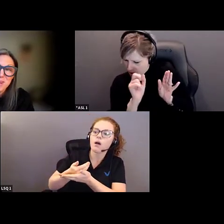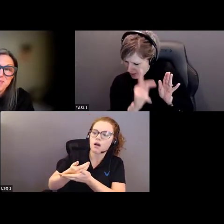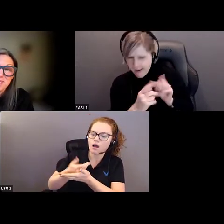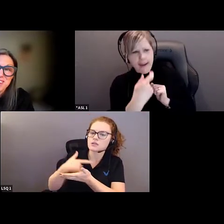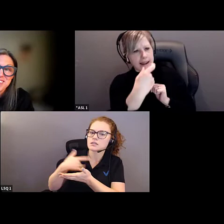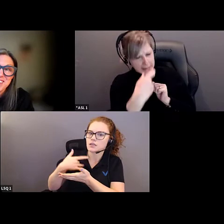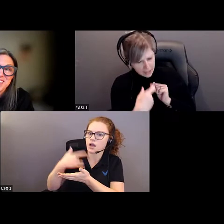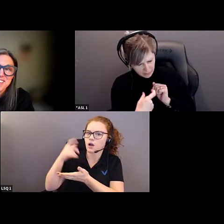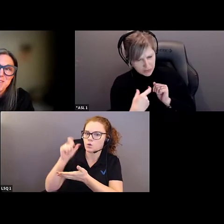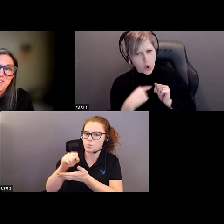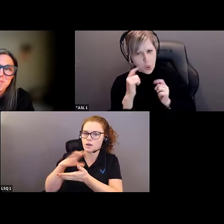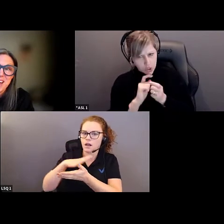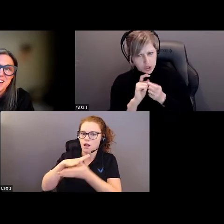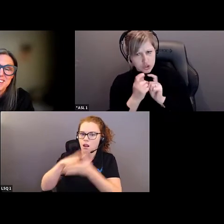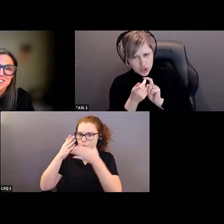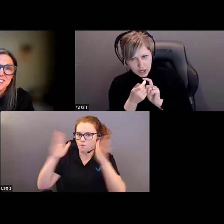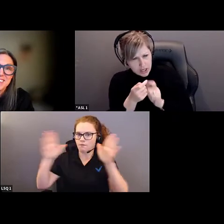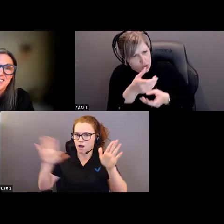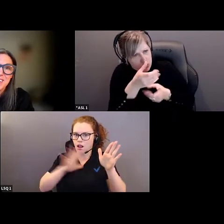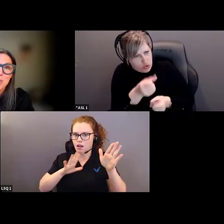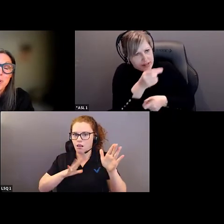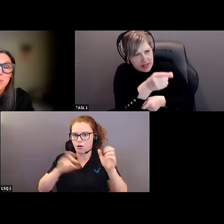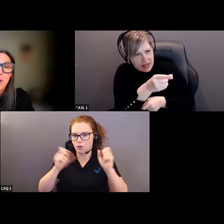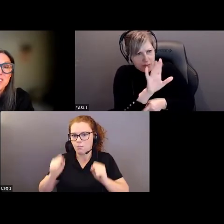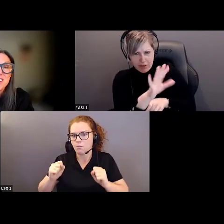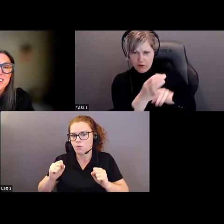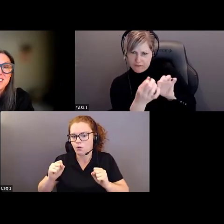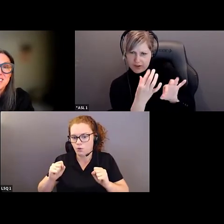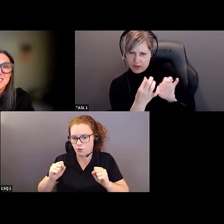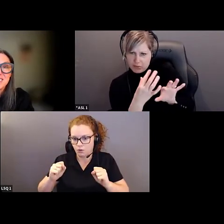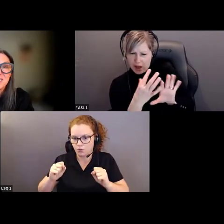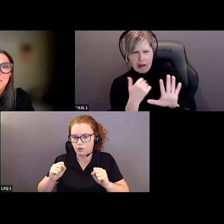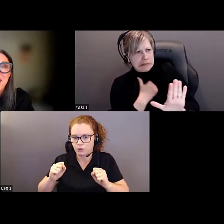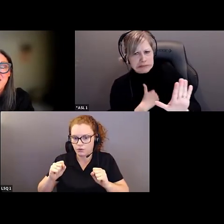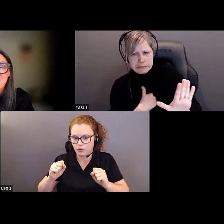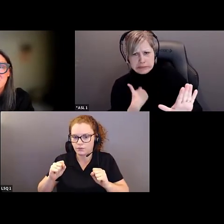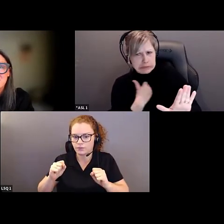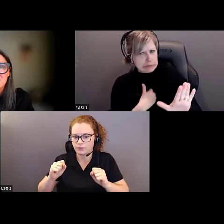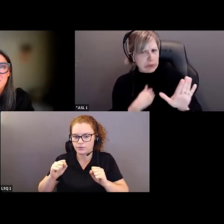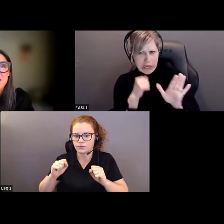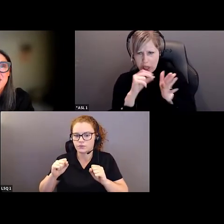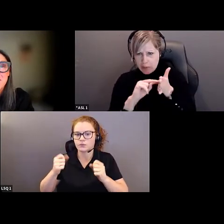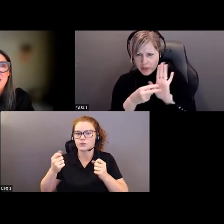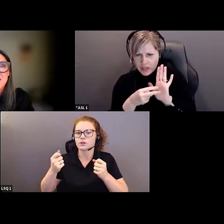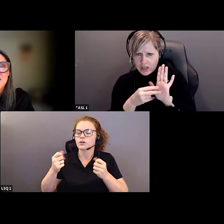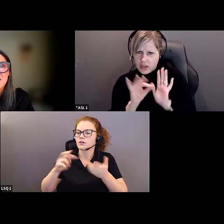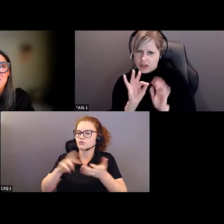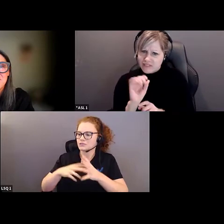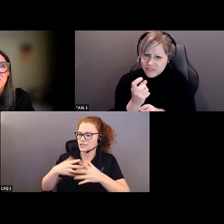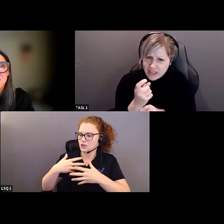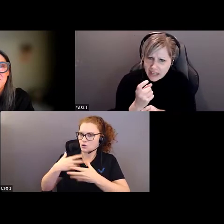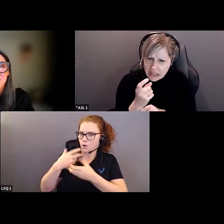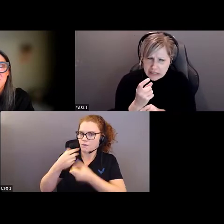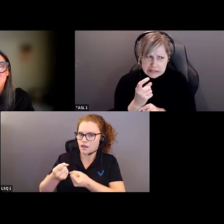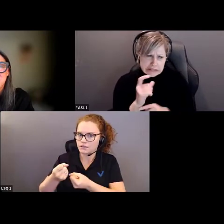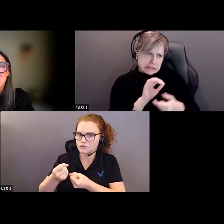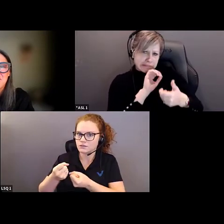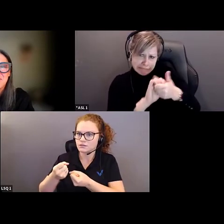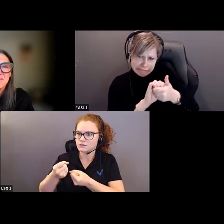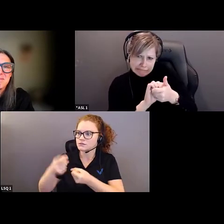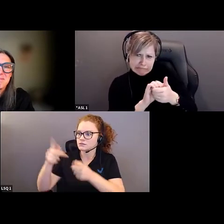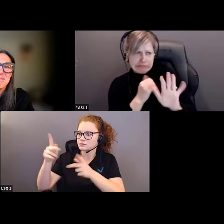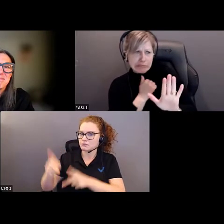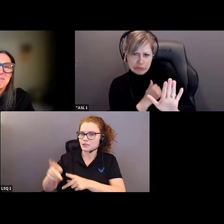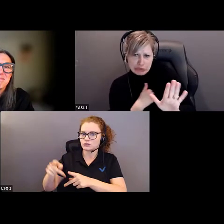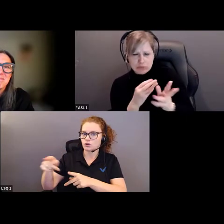trust with the person who just gave us that feedback through apology, repair, making amends.